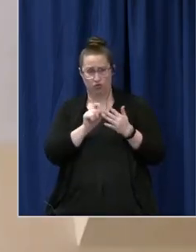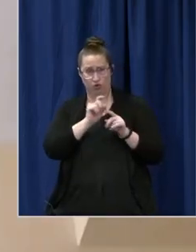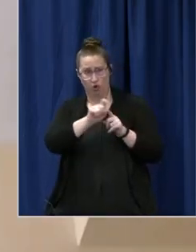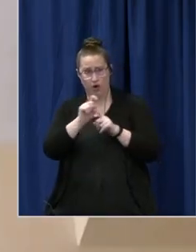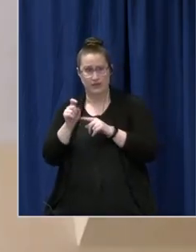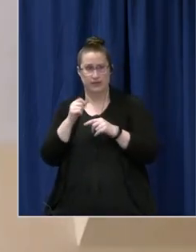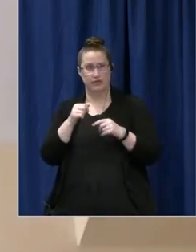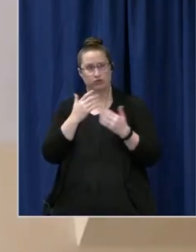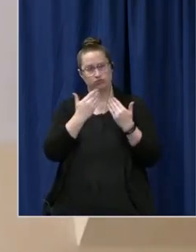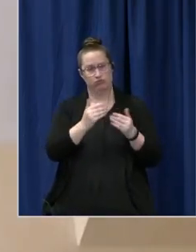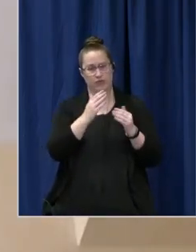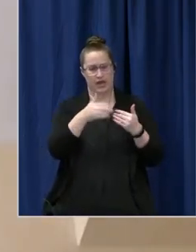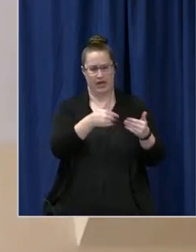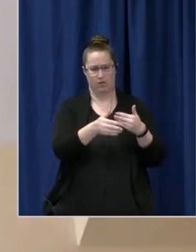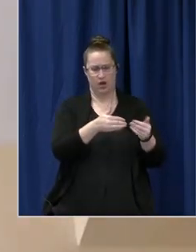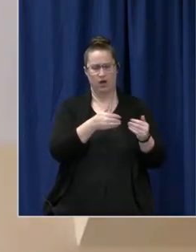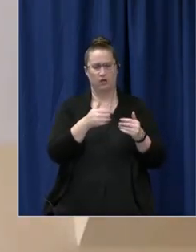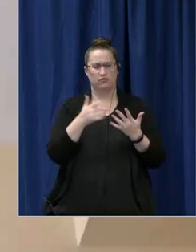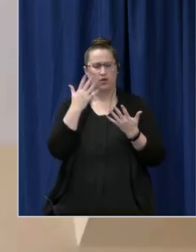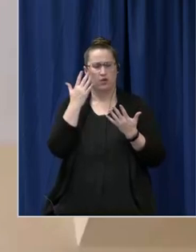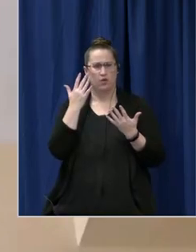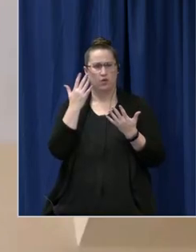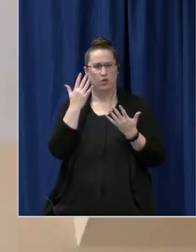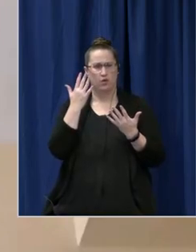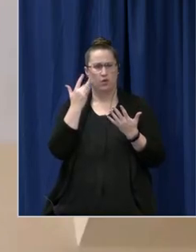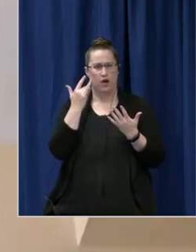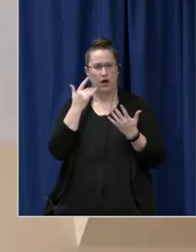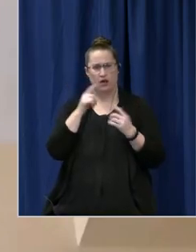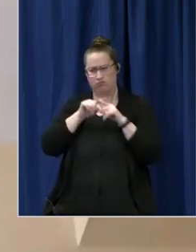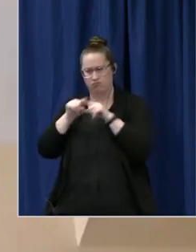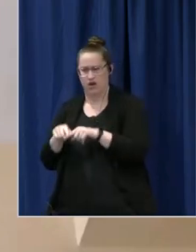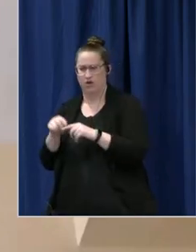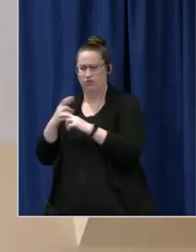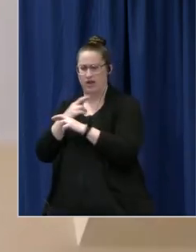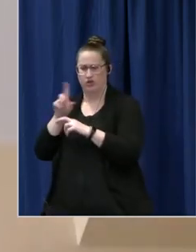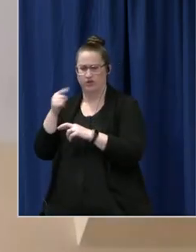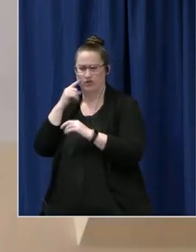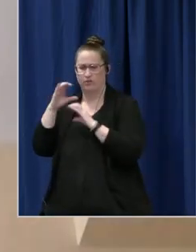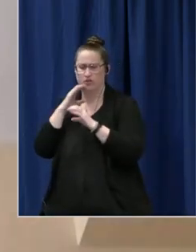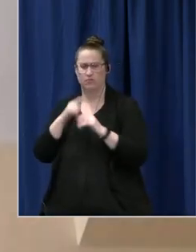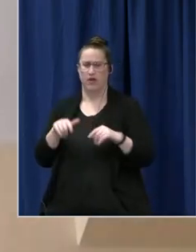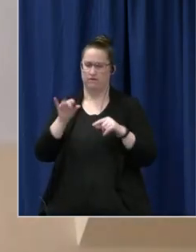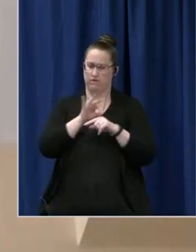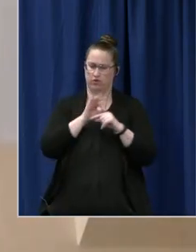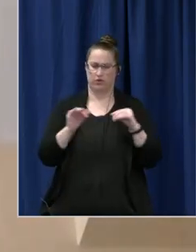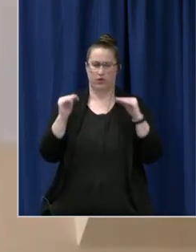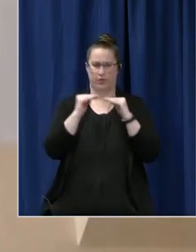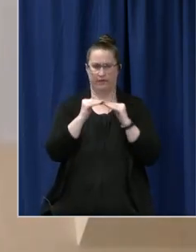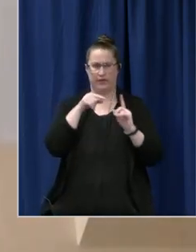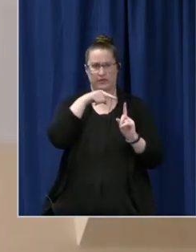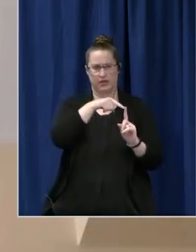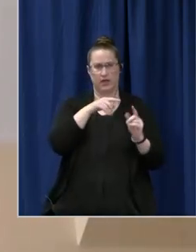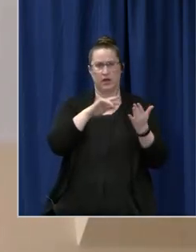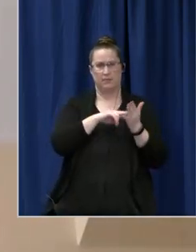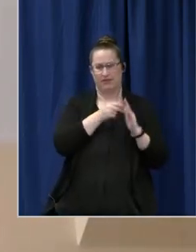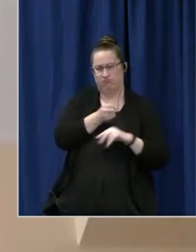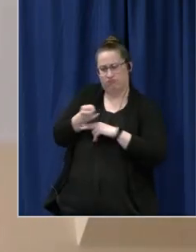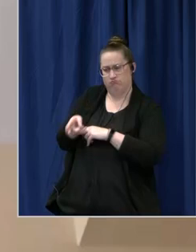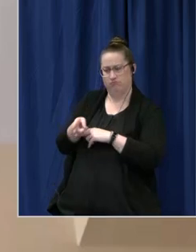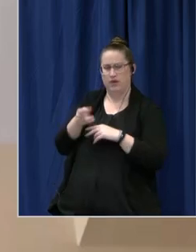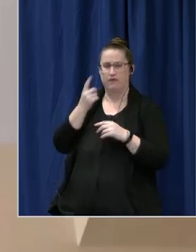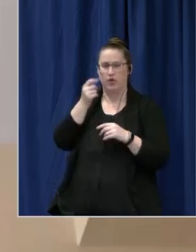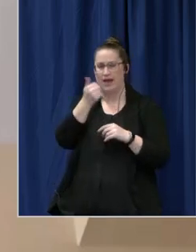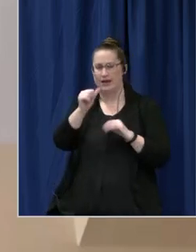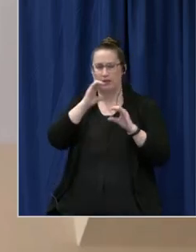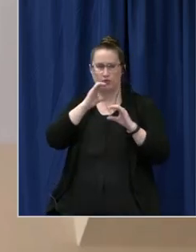anyway, is there any sense in sticking to just one form of communication? Doesn't functional equivalence, in fact, demand the examination of all communications